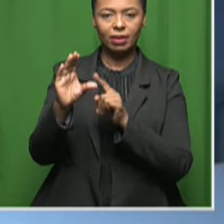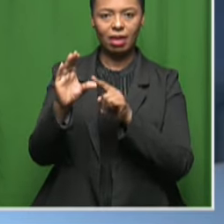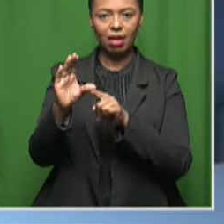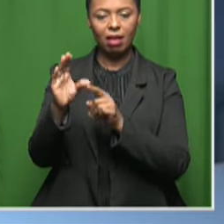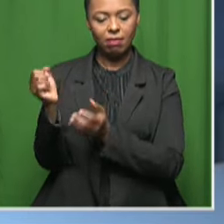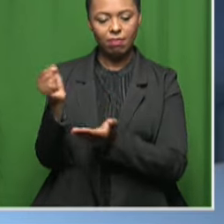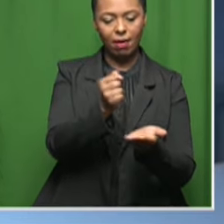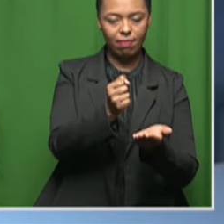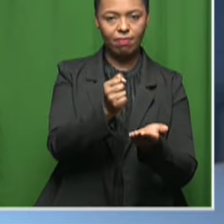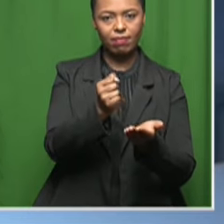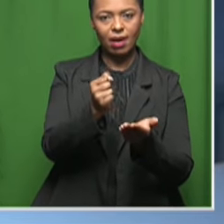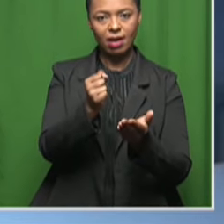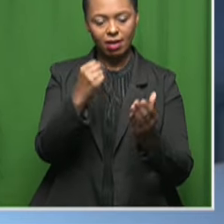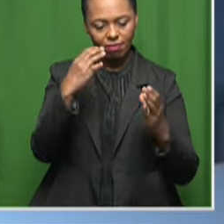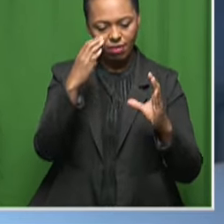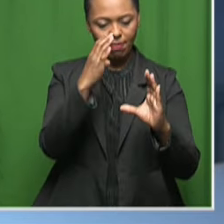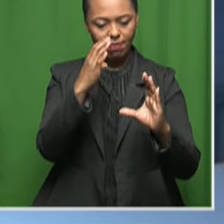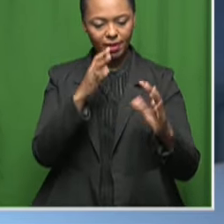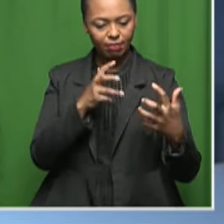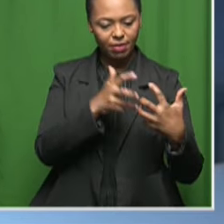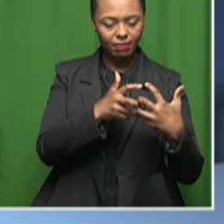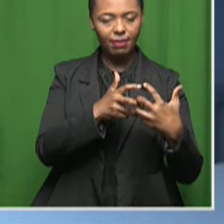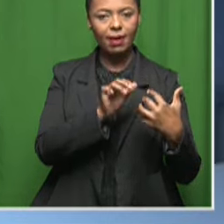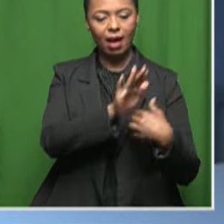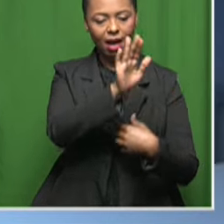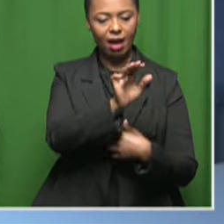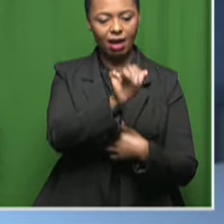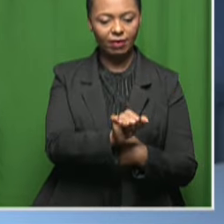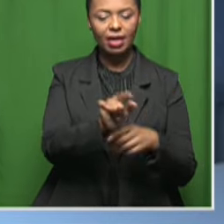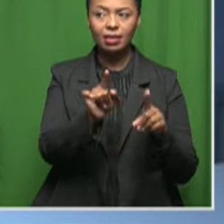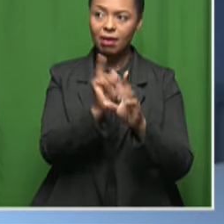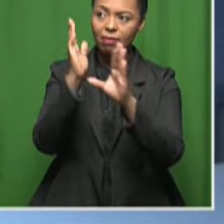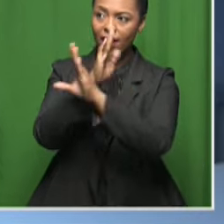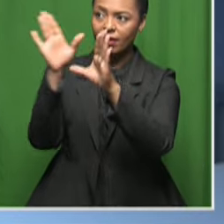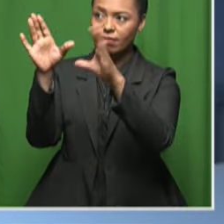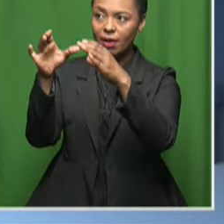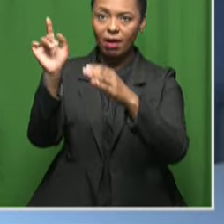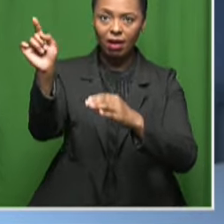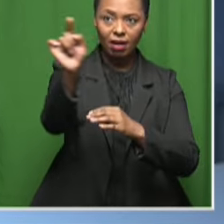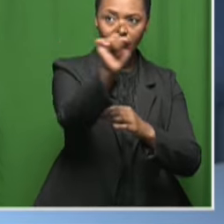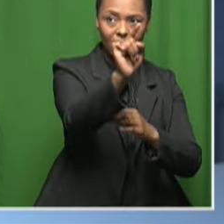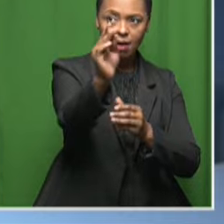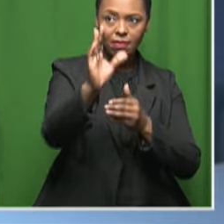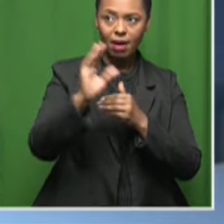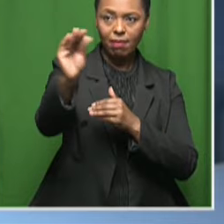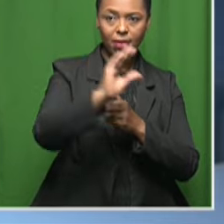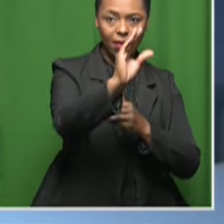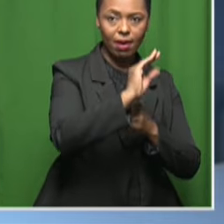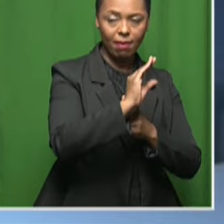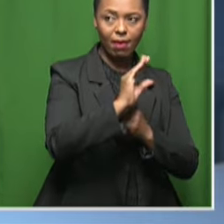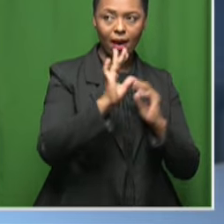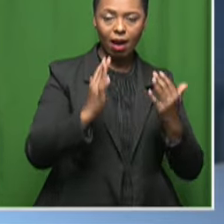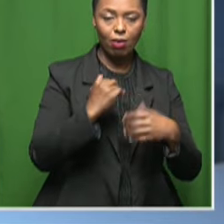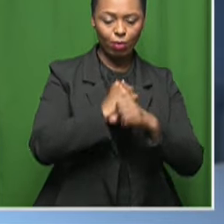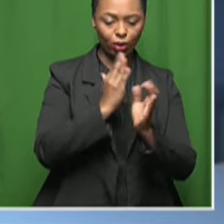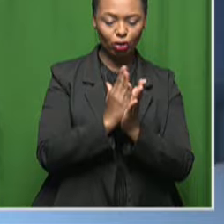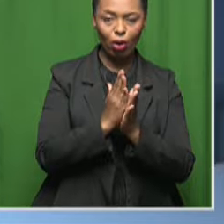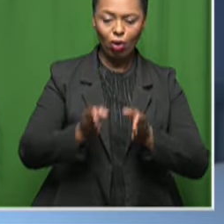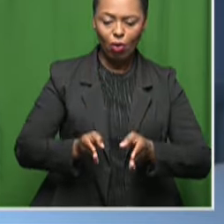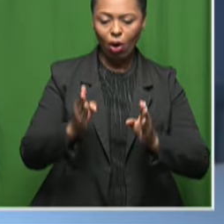Africa, and how do we get money from the private sector to move into infrastructure, to move